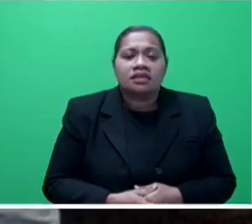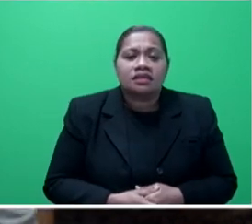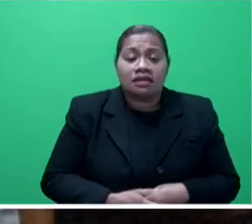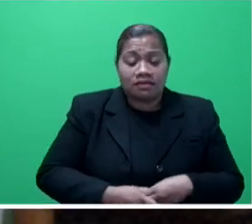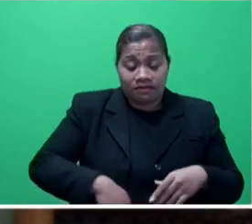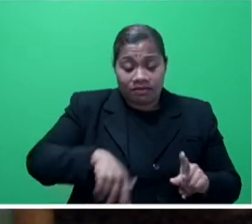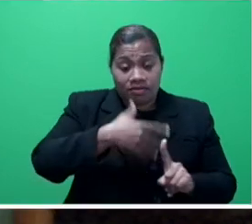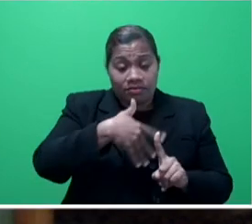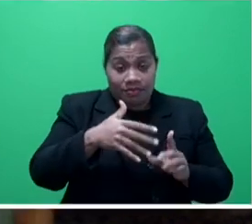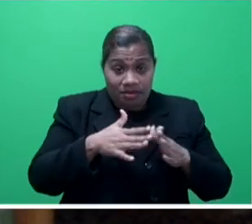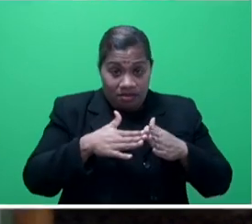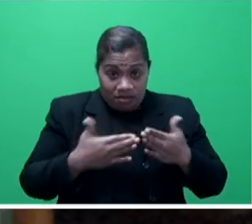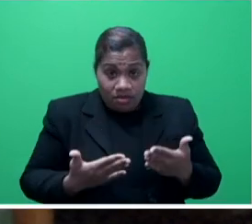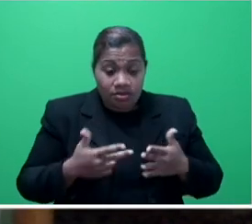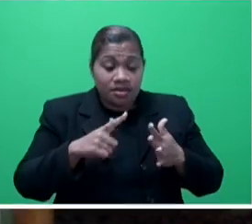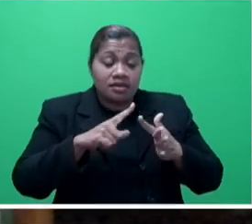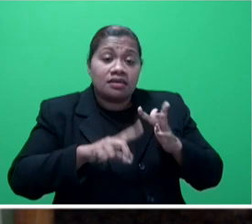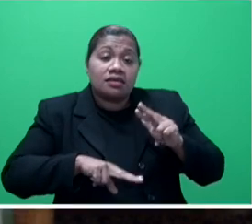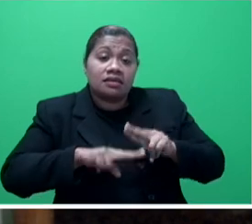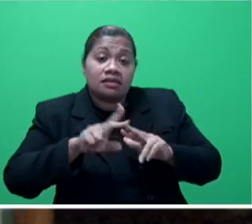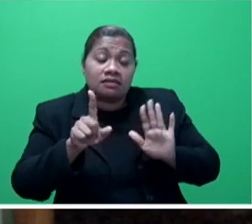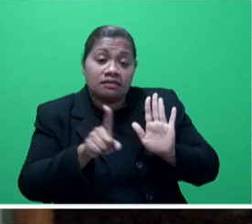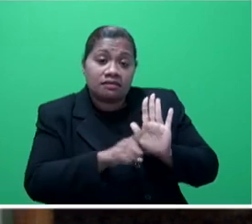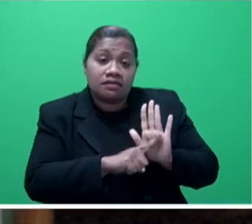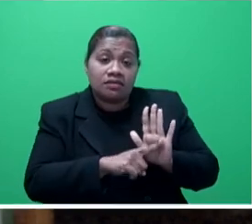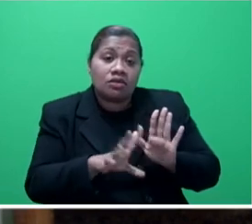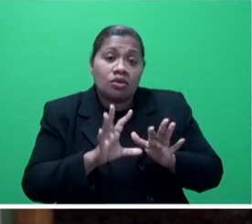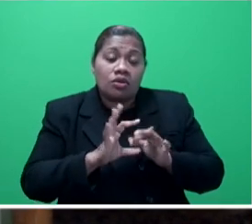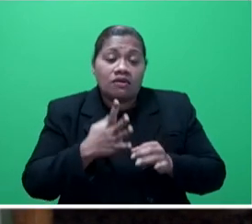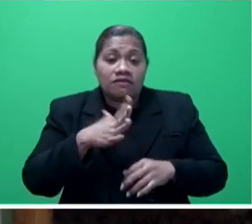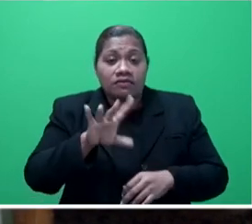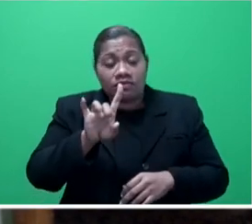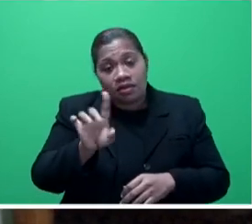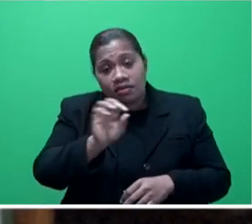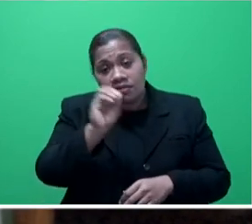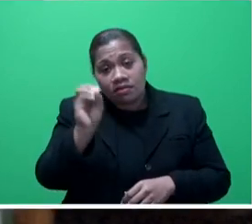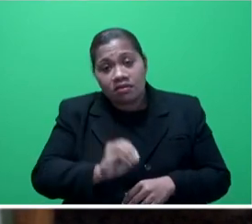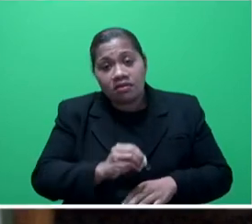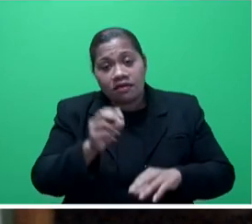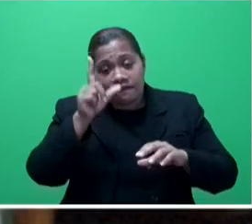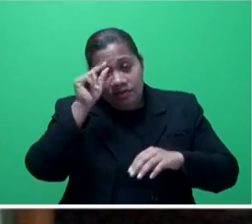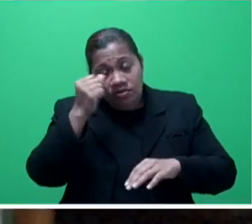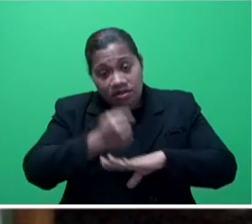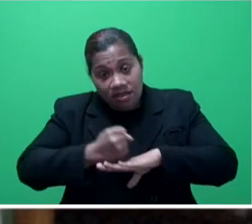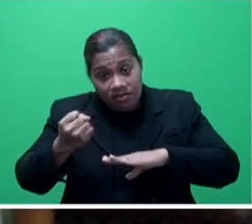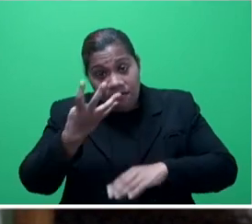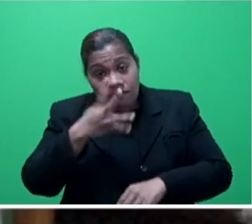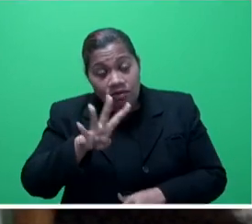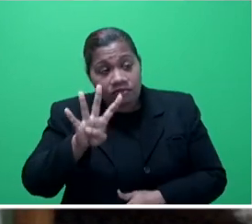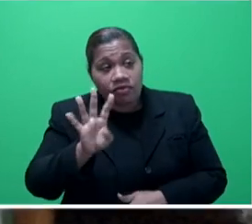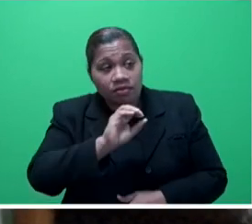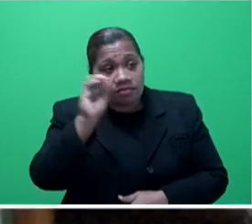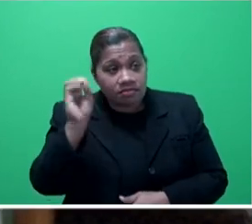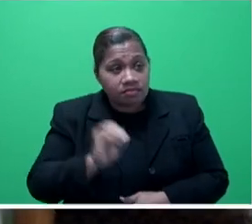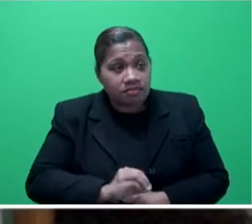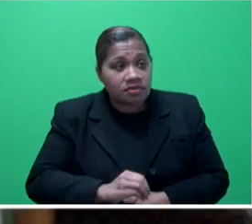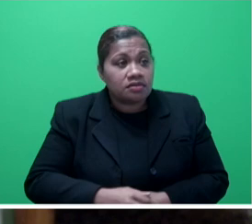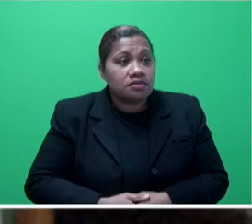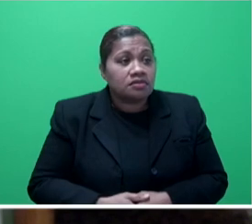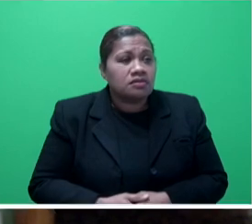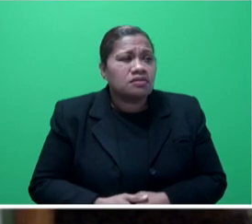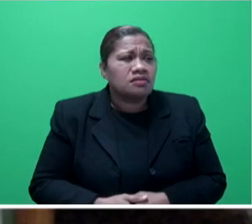EFL now is owned 51% by the Fijian government, 44% by a company called Sevens Pacific Pt.